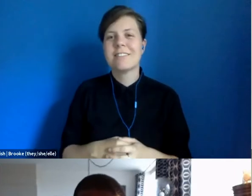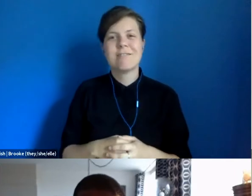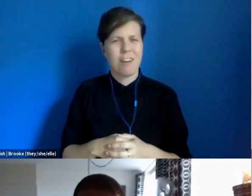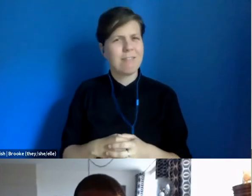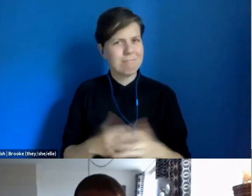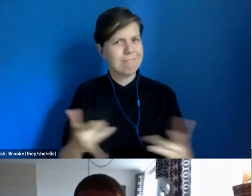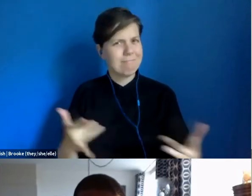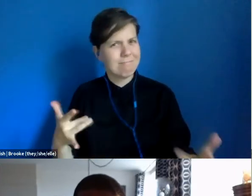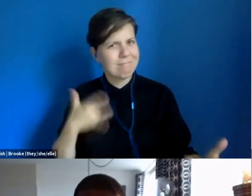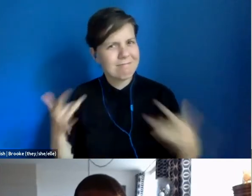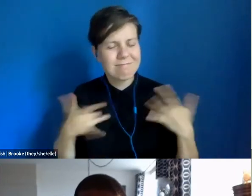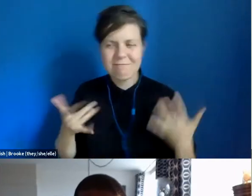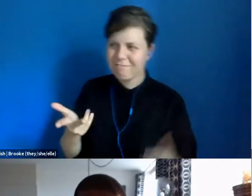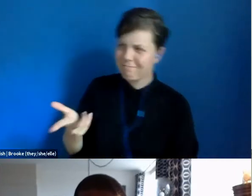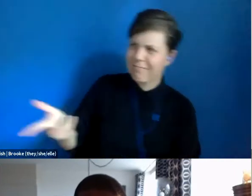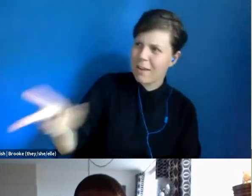experiences